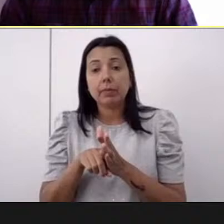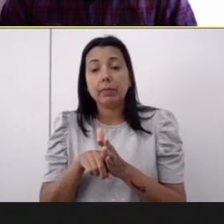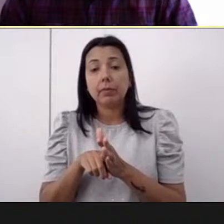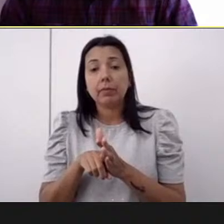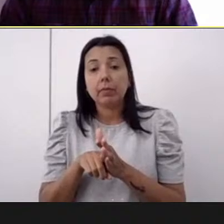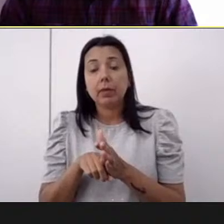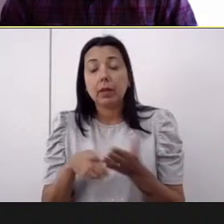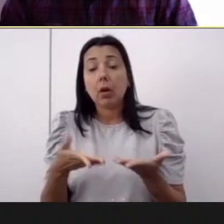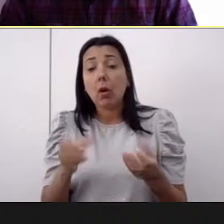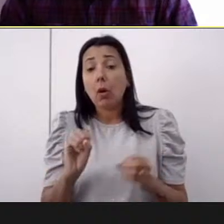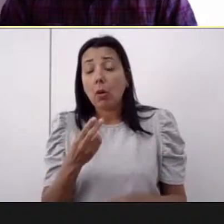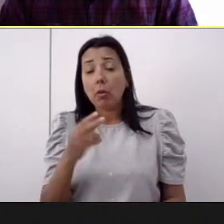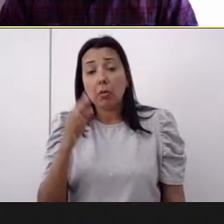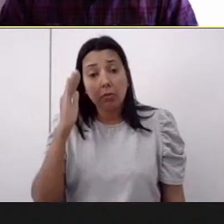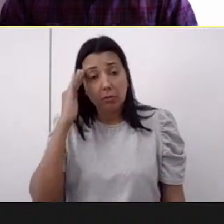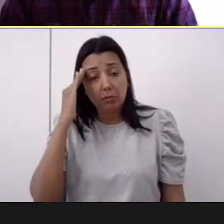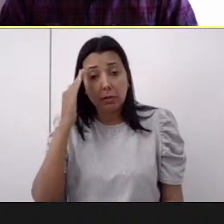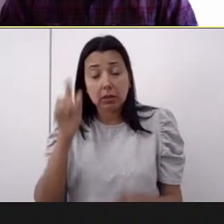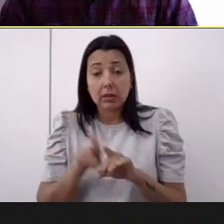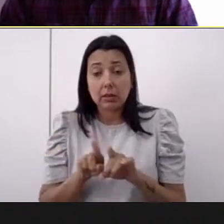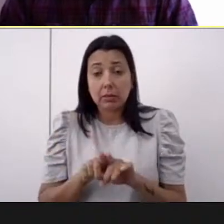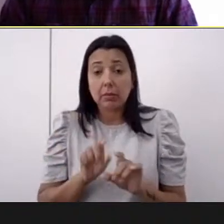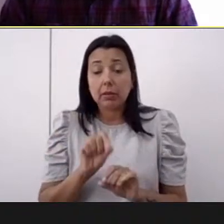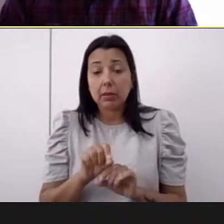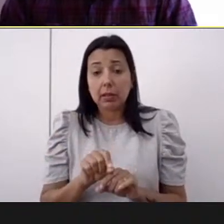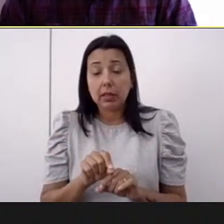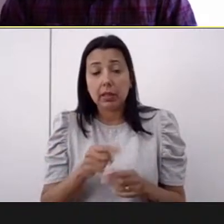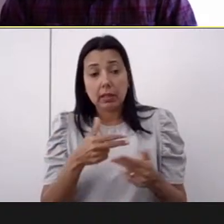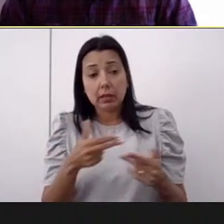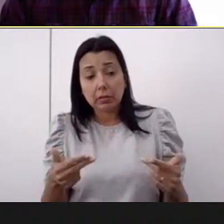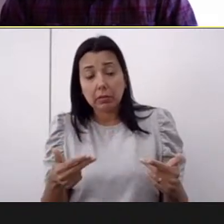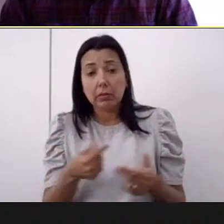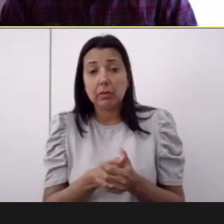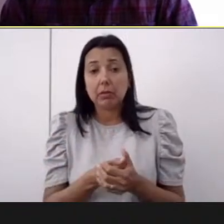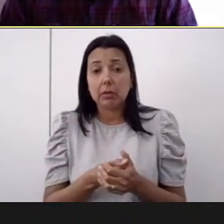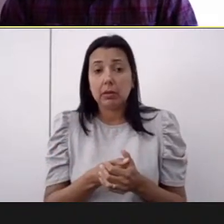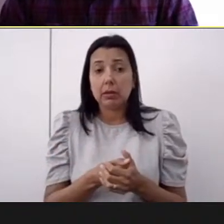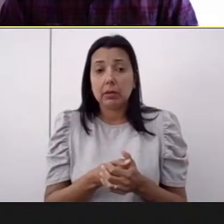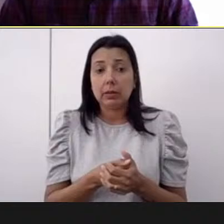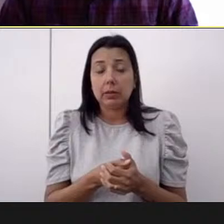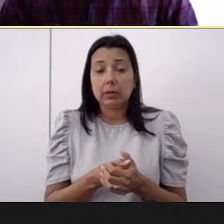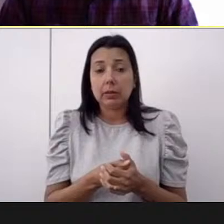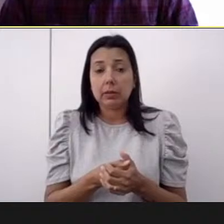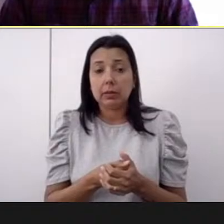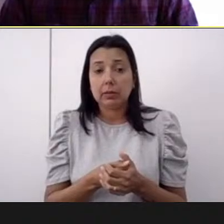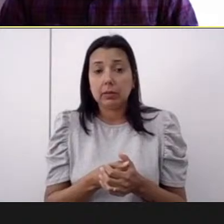such issue from a policy studies perspective?